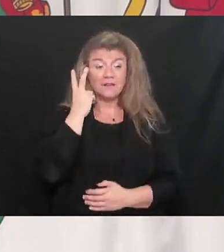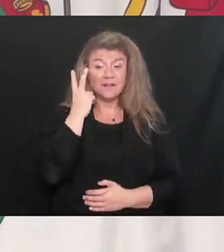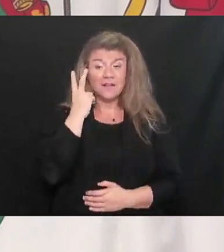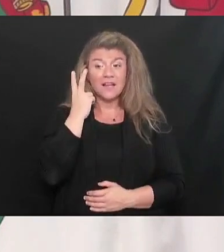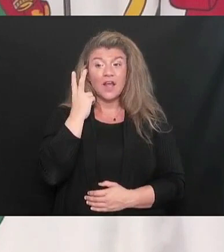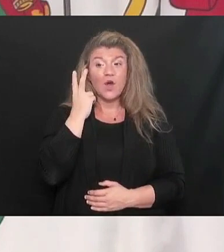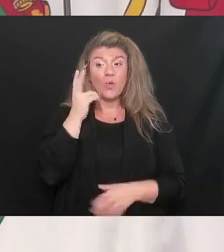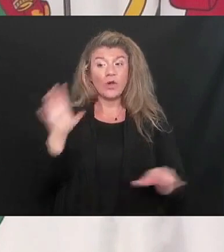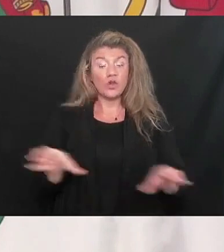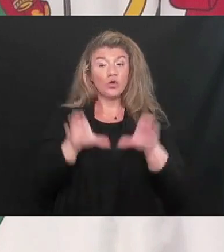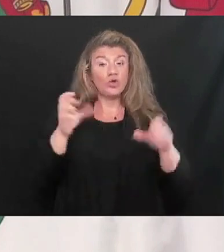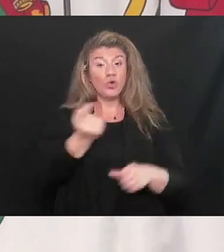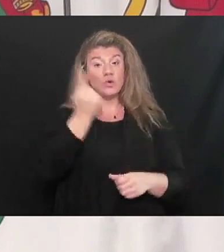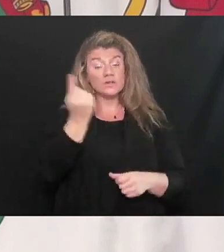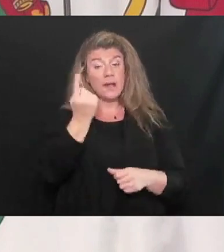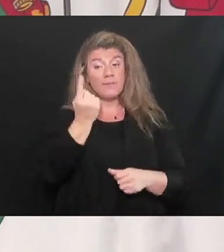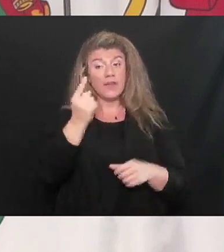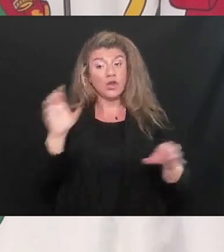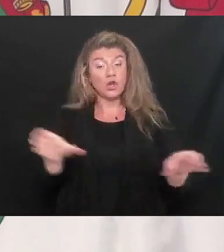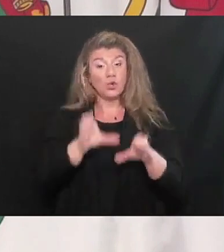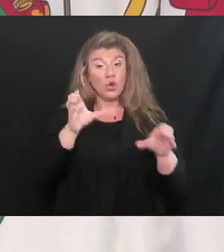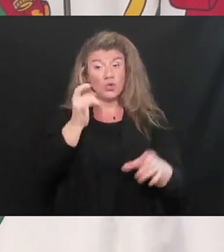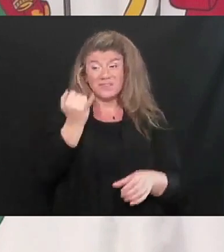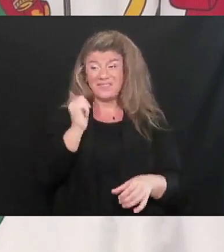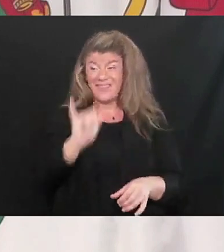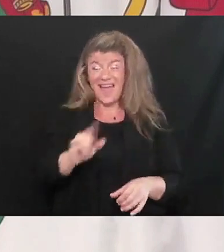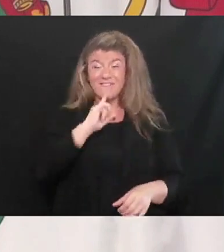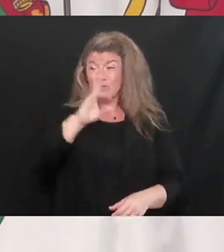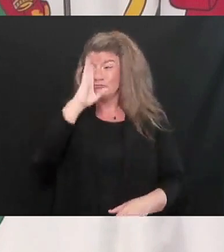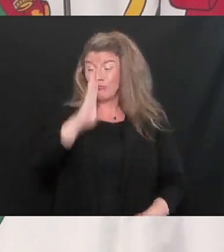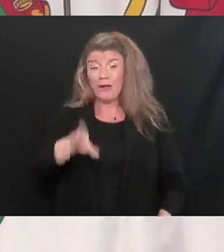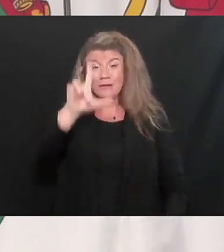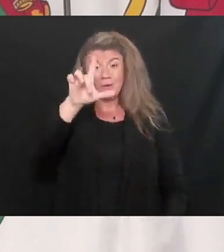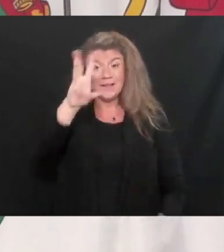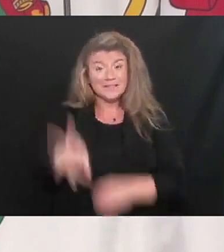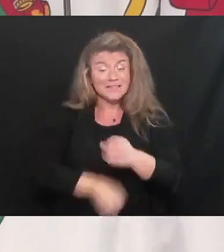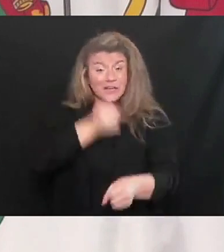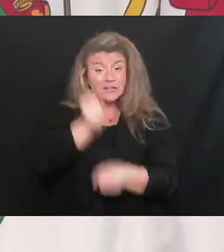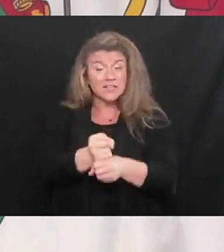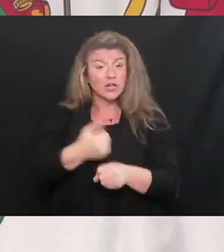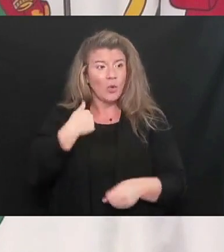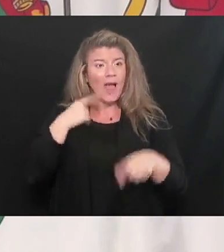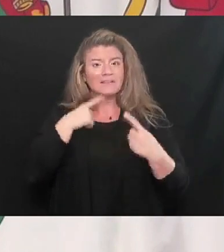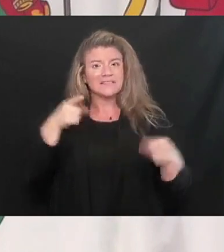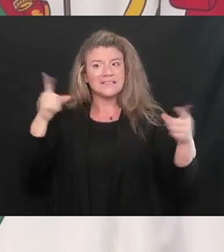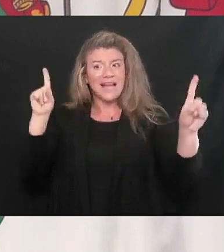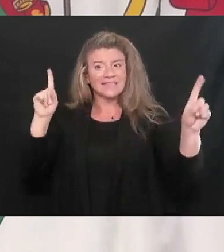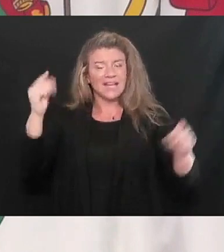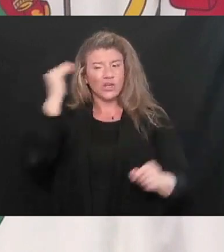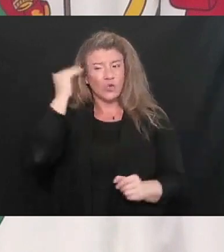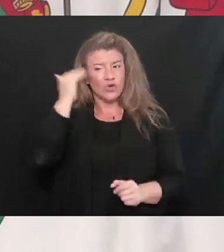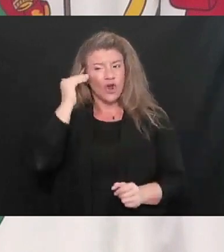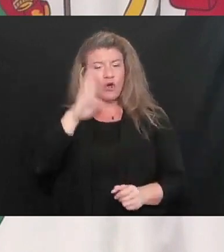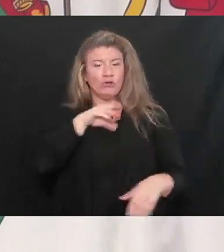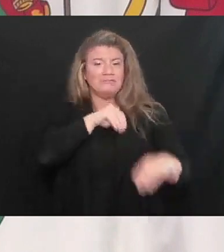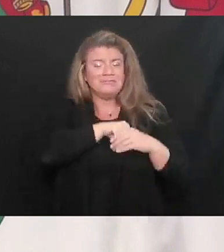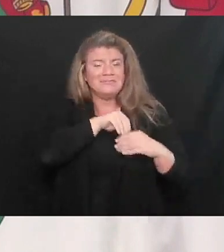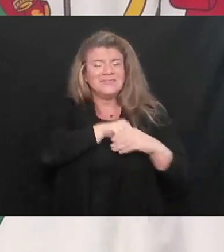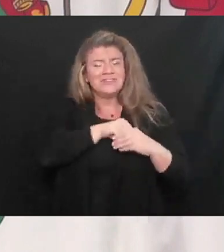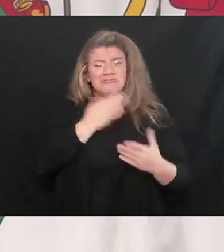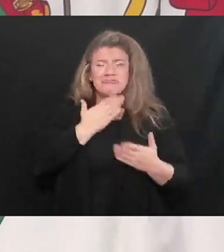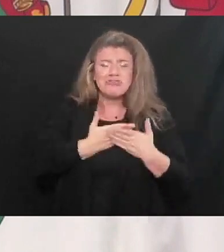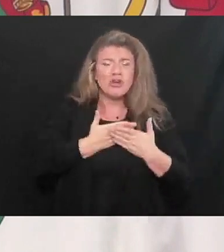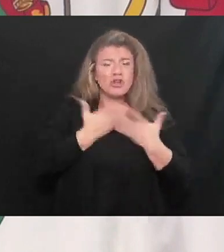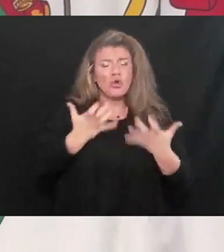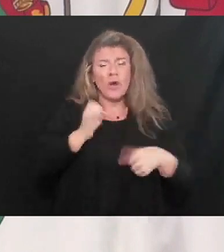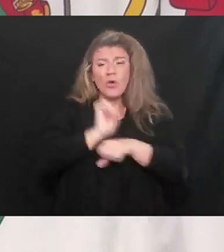you do something for 26 seasons, and you have success beyond belief, and you know how the goodness that you've tried to do with